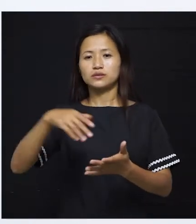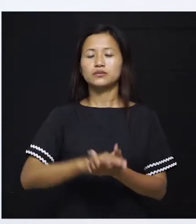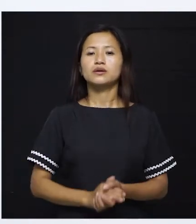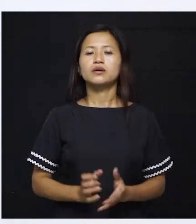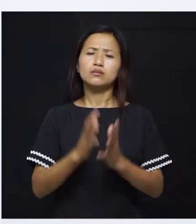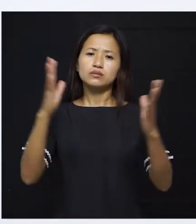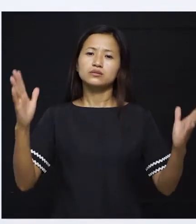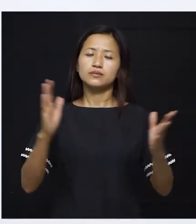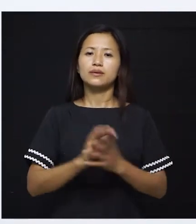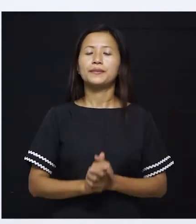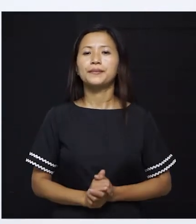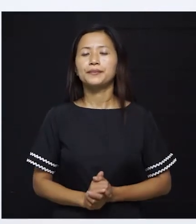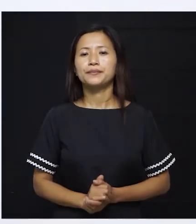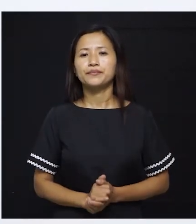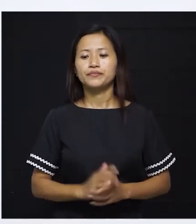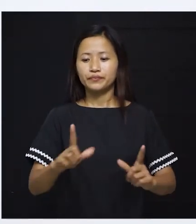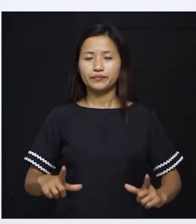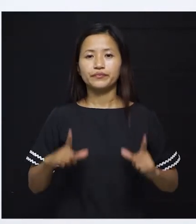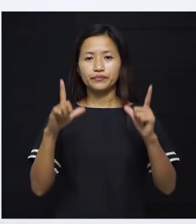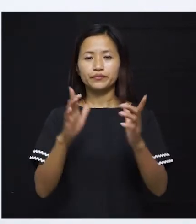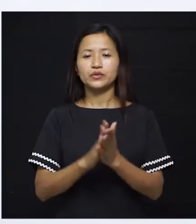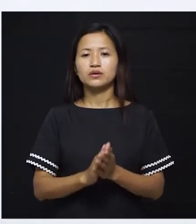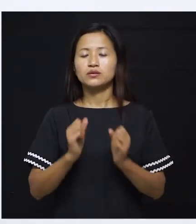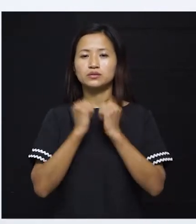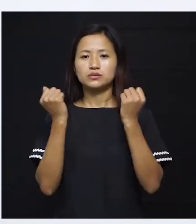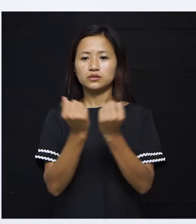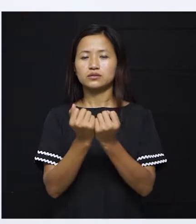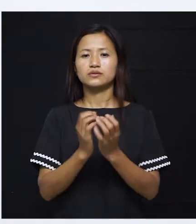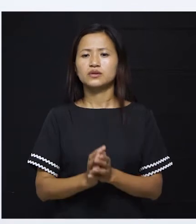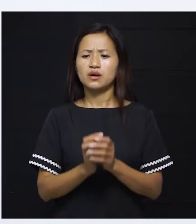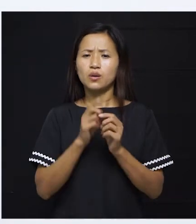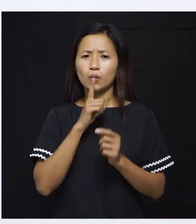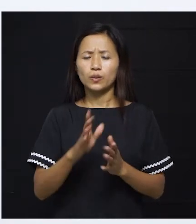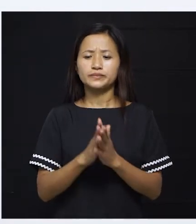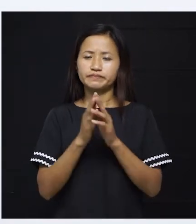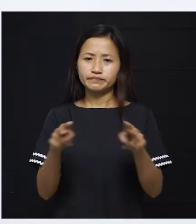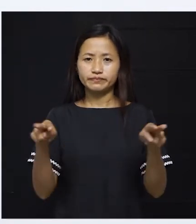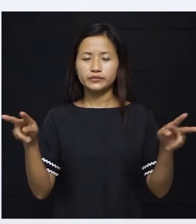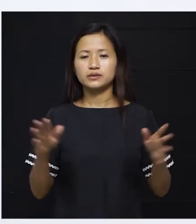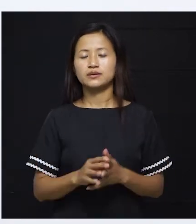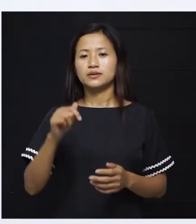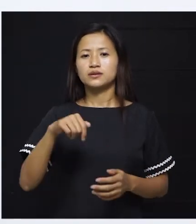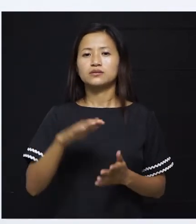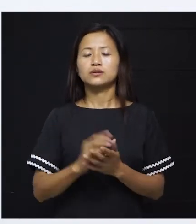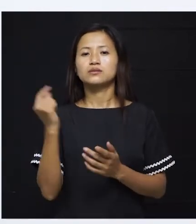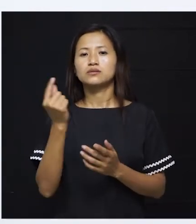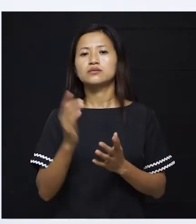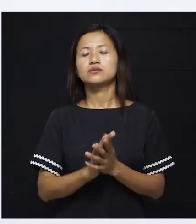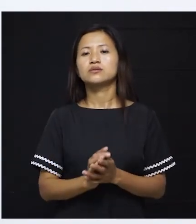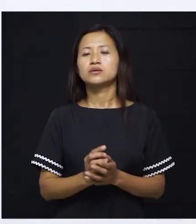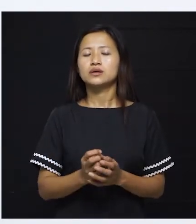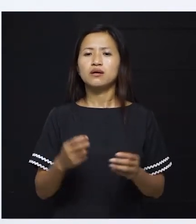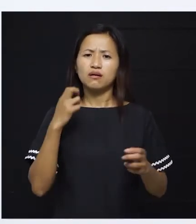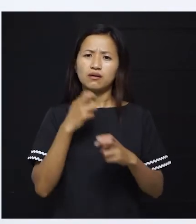more. Okay, so their life and their social life was quite different. Nowadays the youths, we